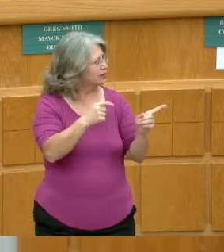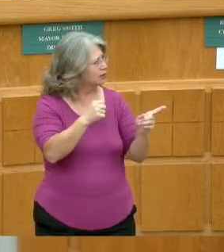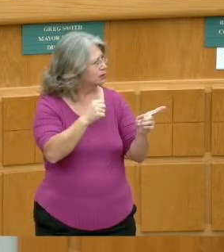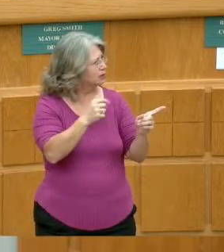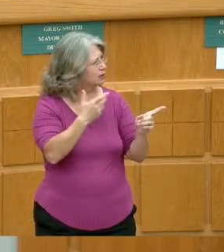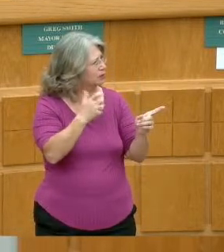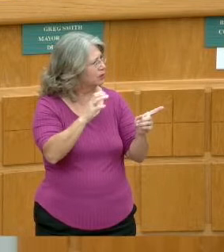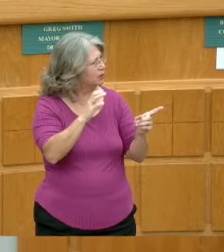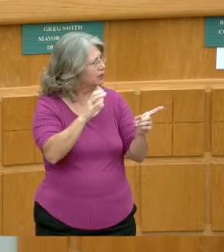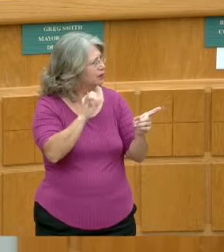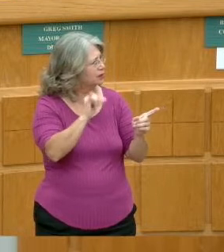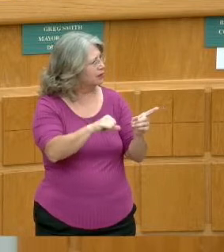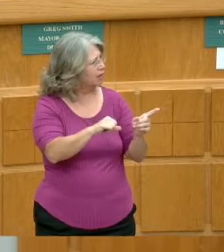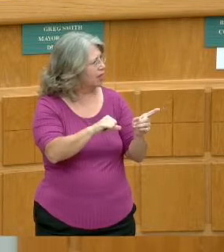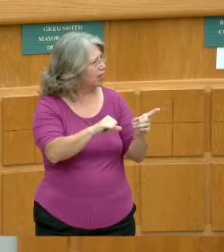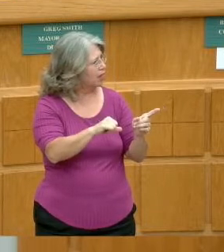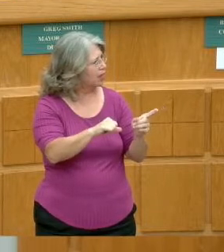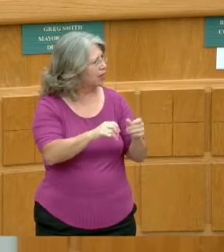Kim.